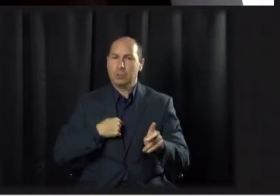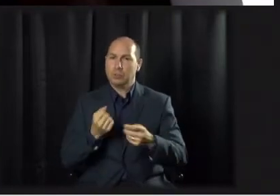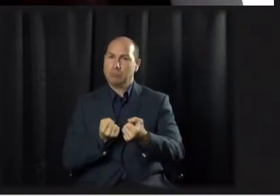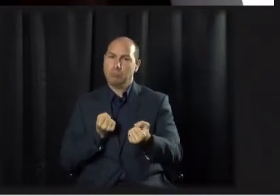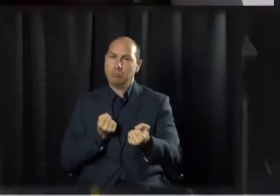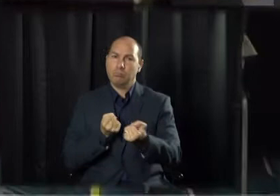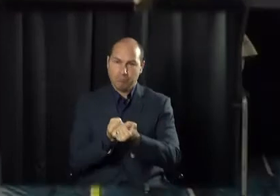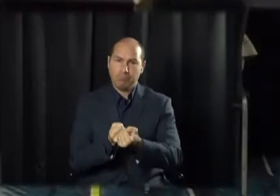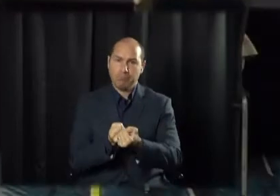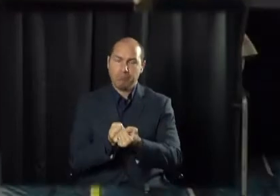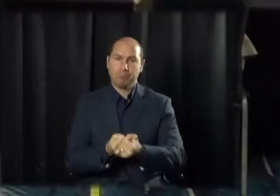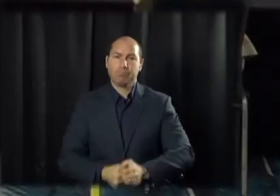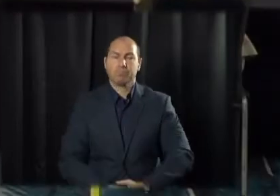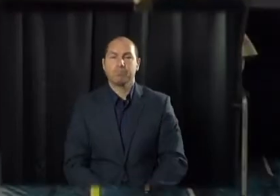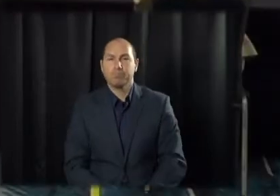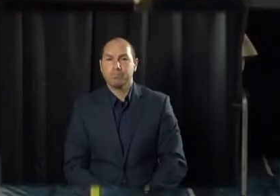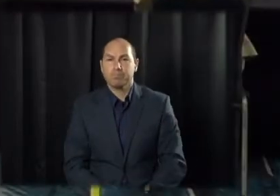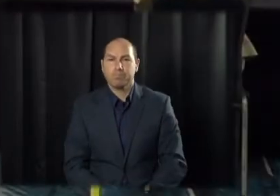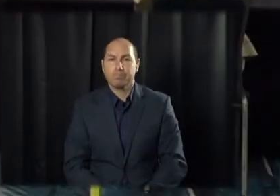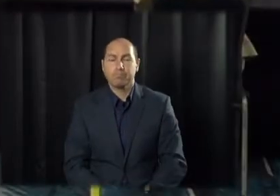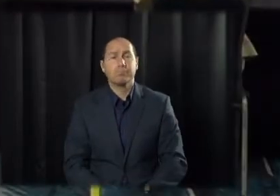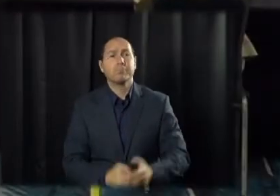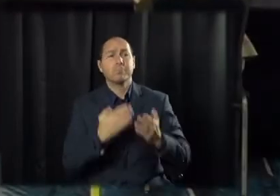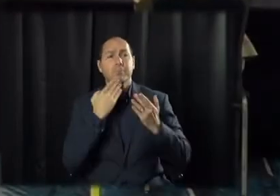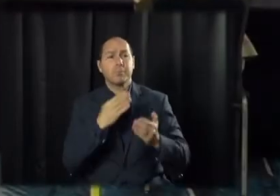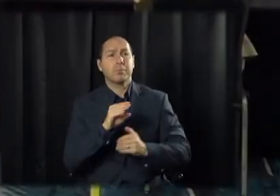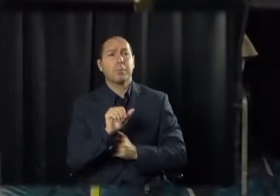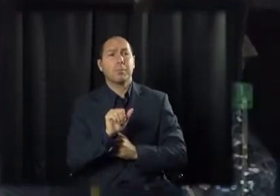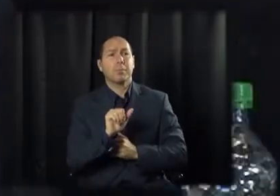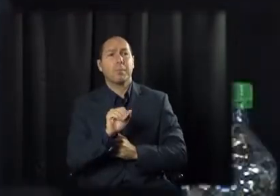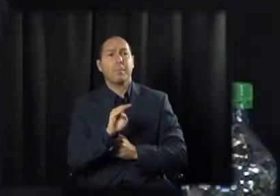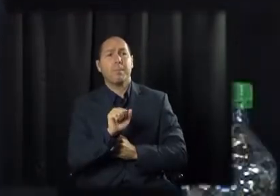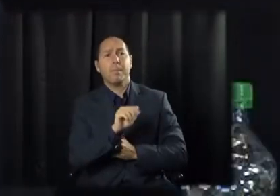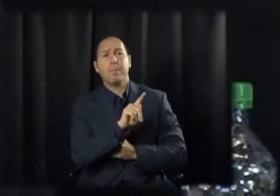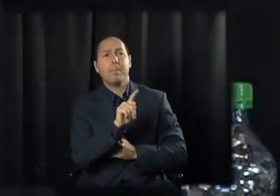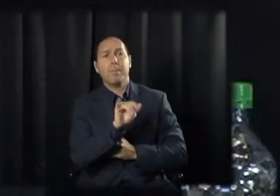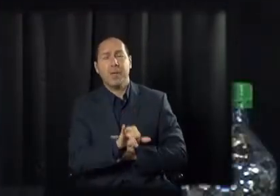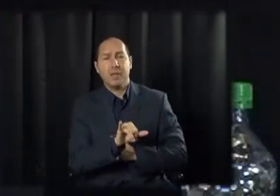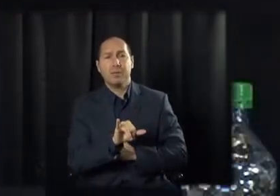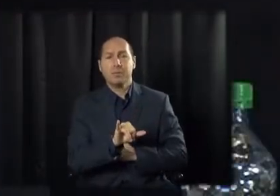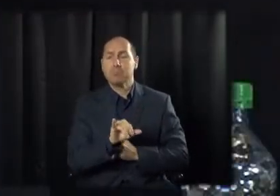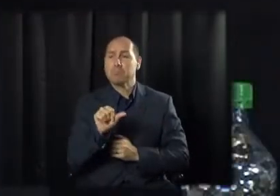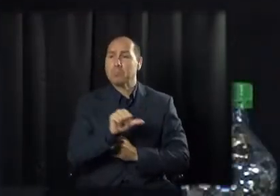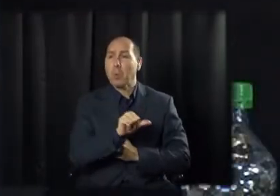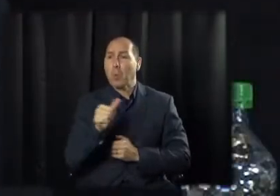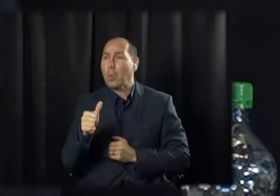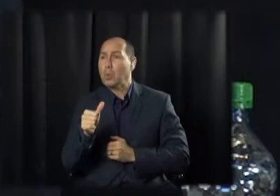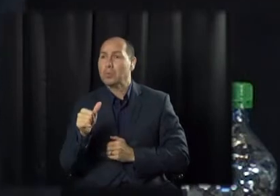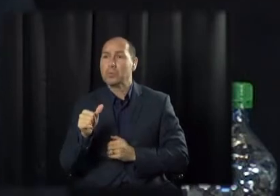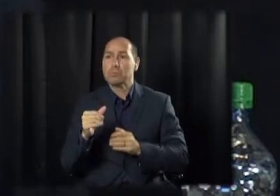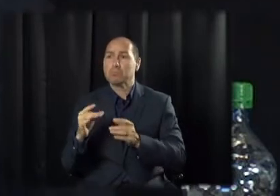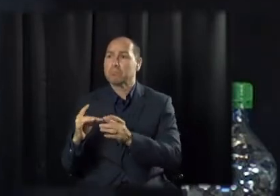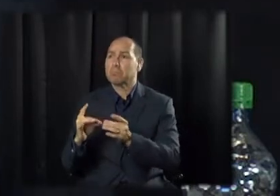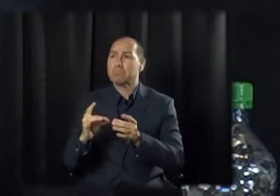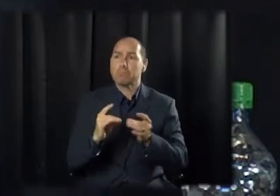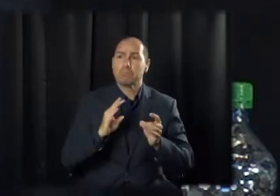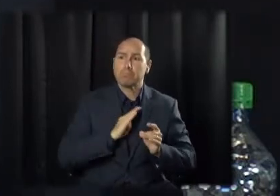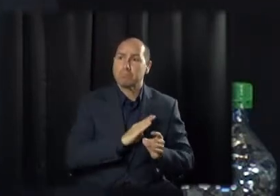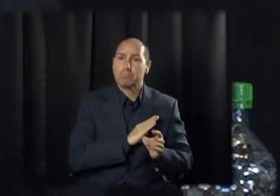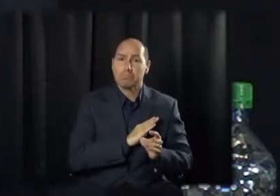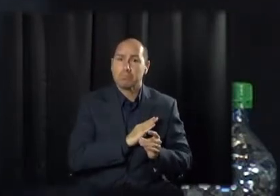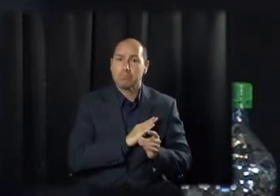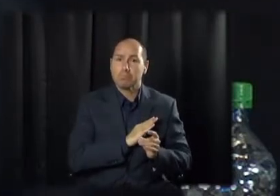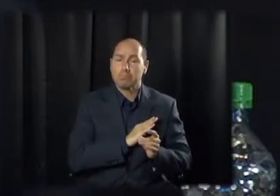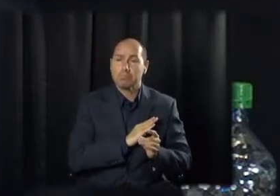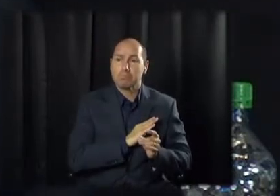Thank you, Betty. Any other questions or comments from the board? Okay, why don't we